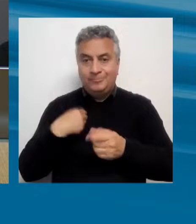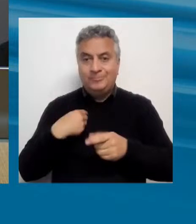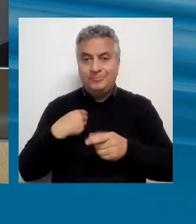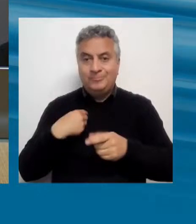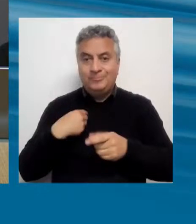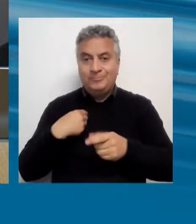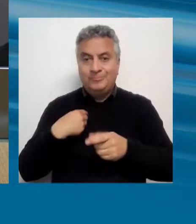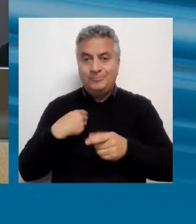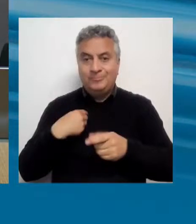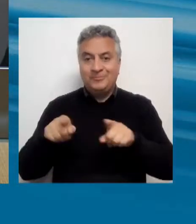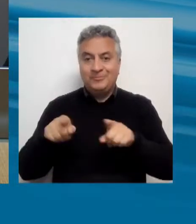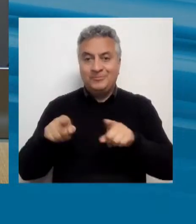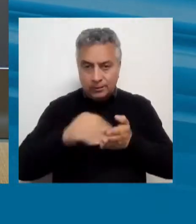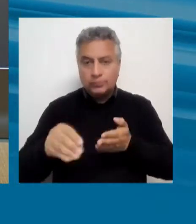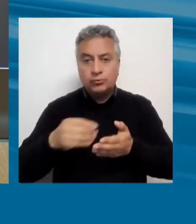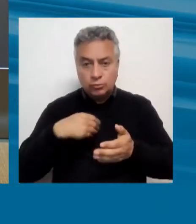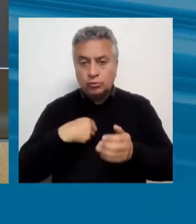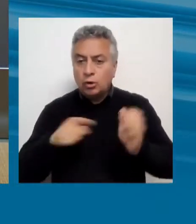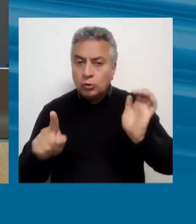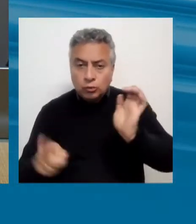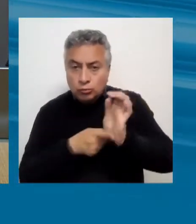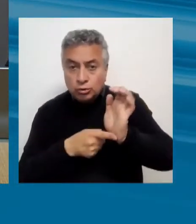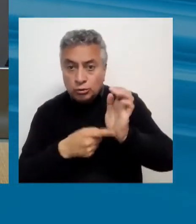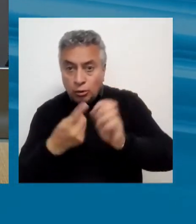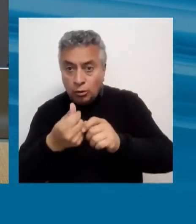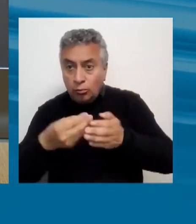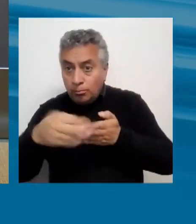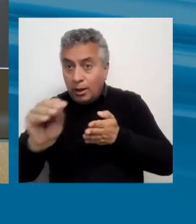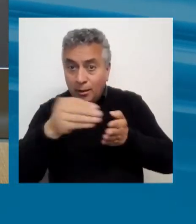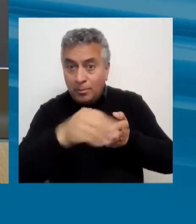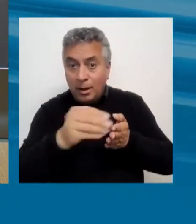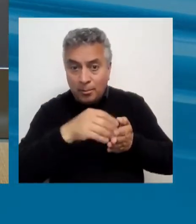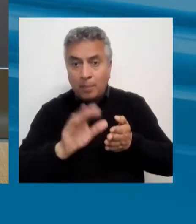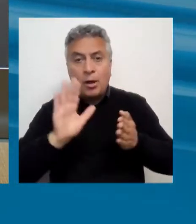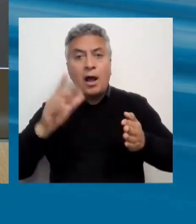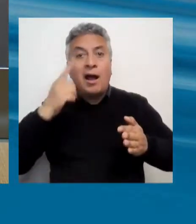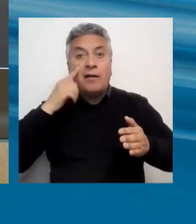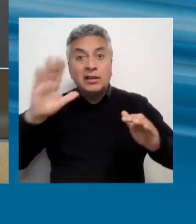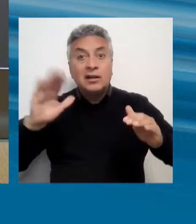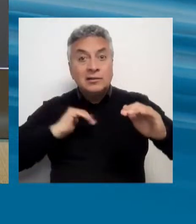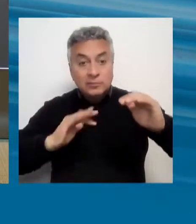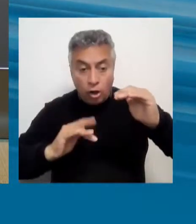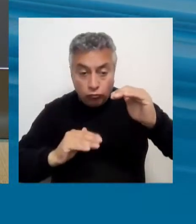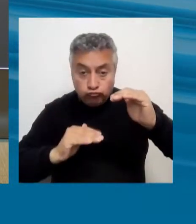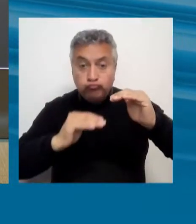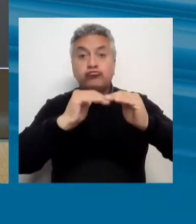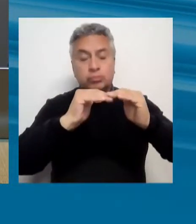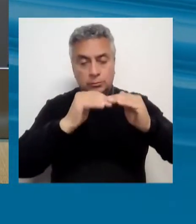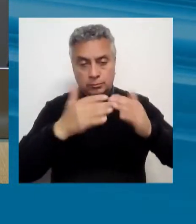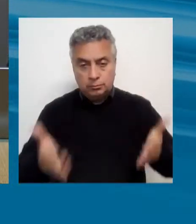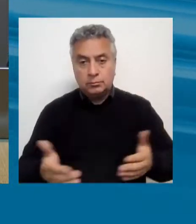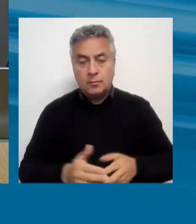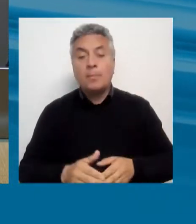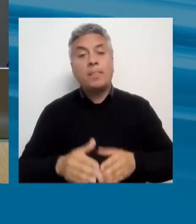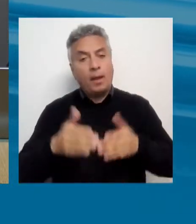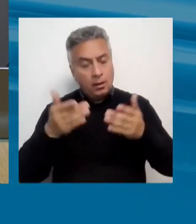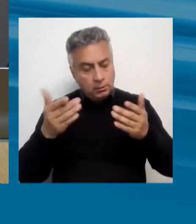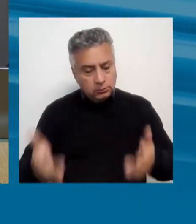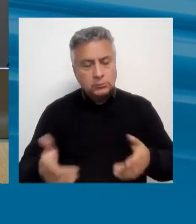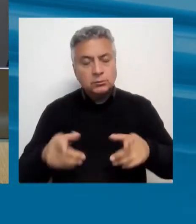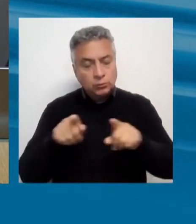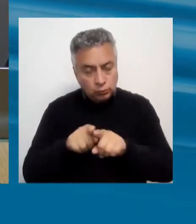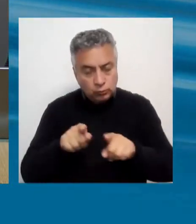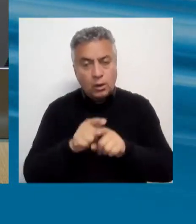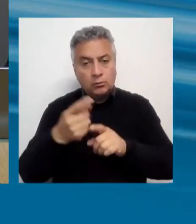and $35,000, we give a compensatory income credit, which means that all of the taxes that they would have paid during the course